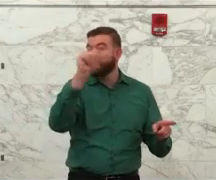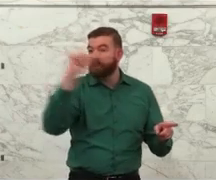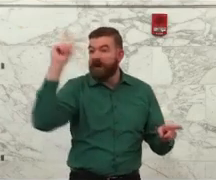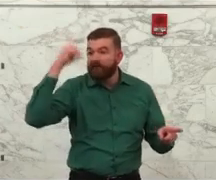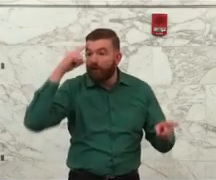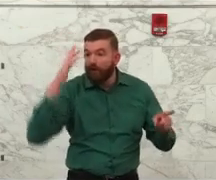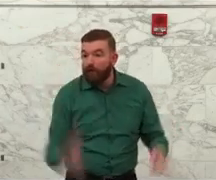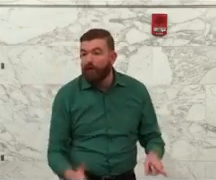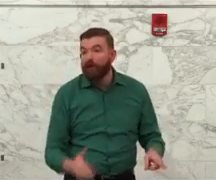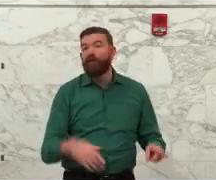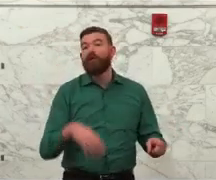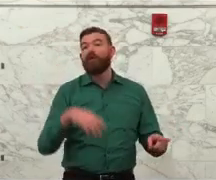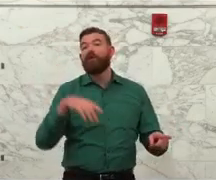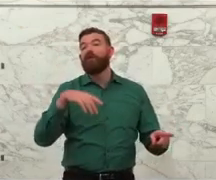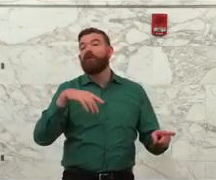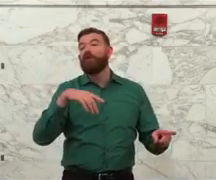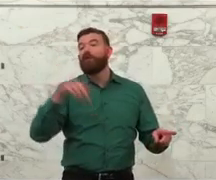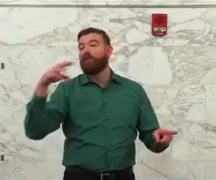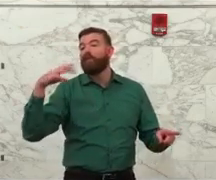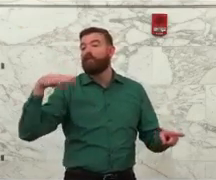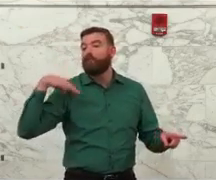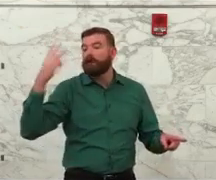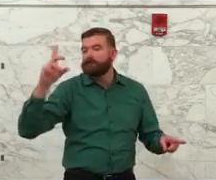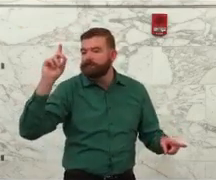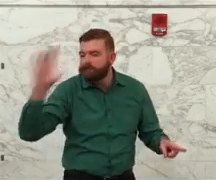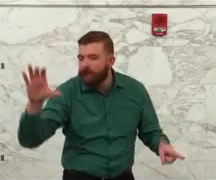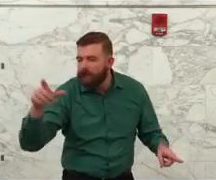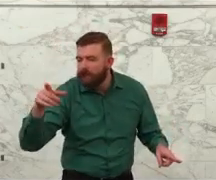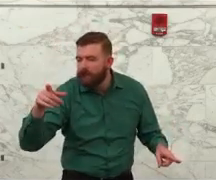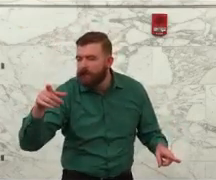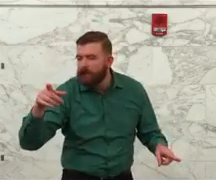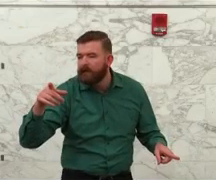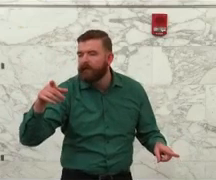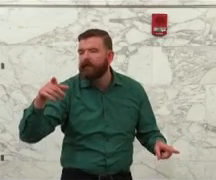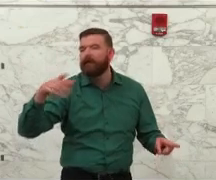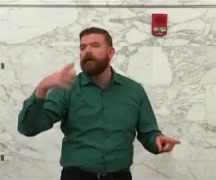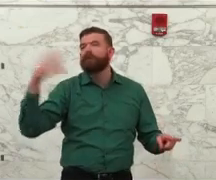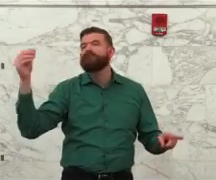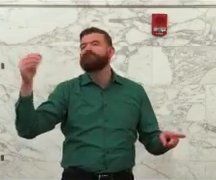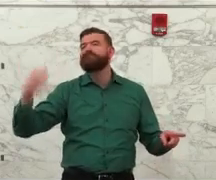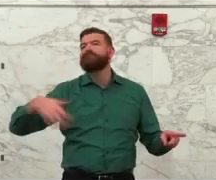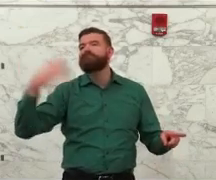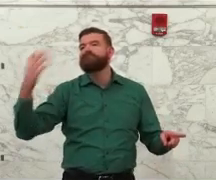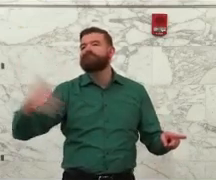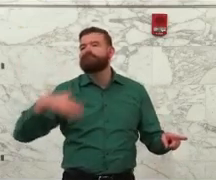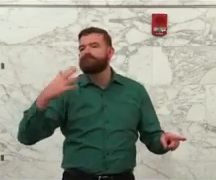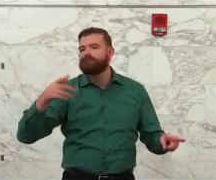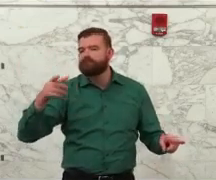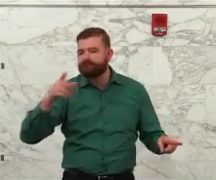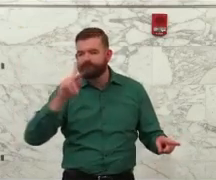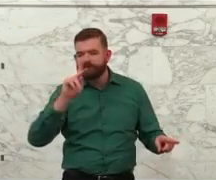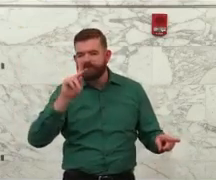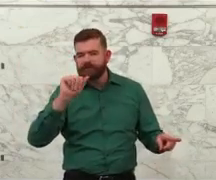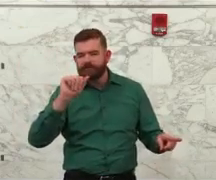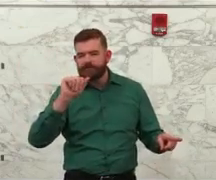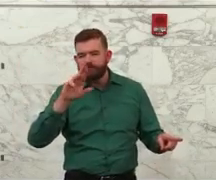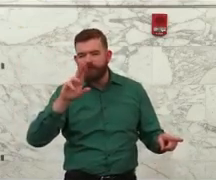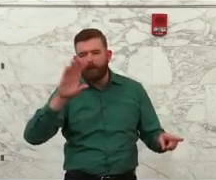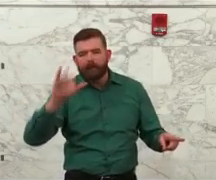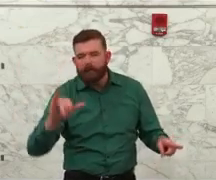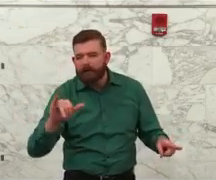in Washington, Gina Raimondo and John Carney back and forth, among others. And we are in